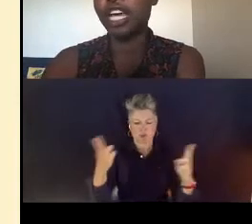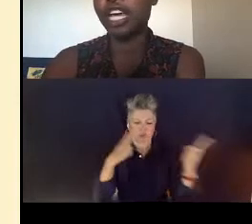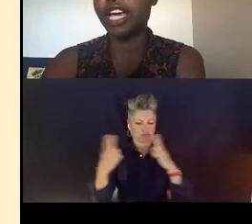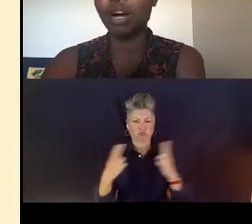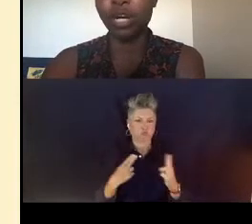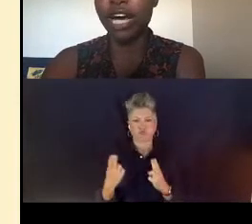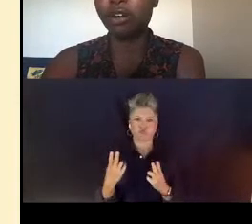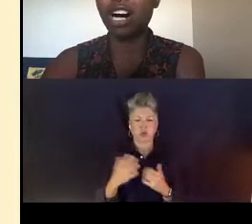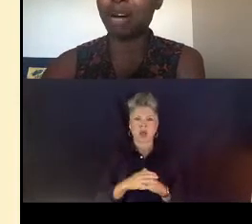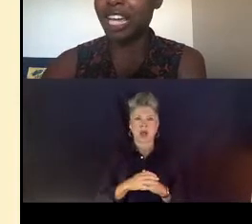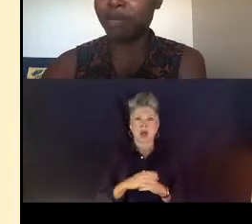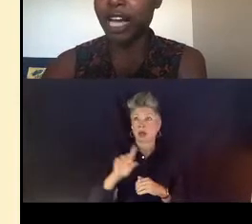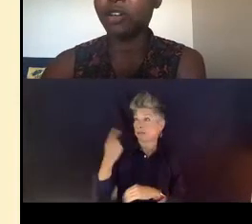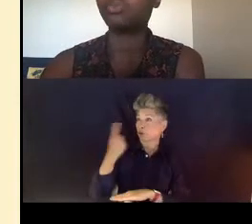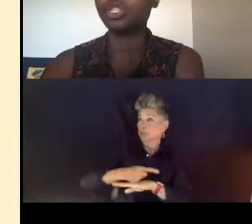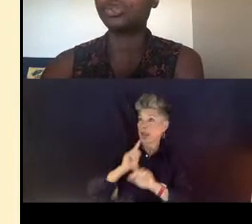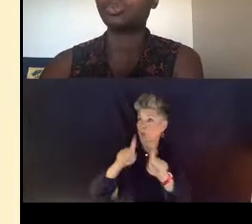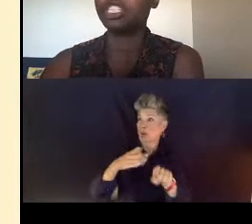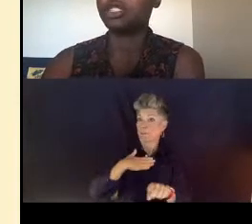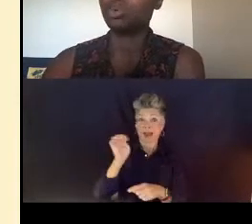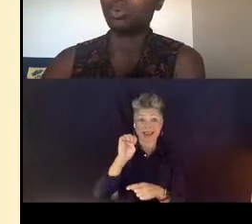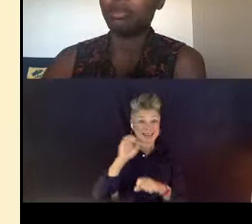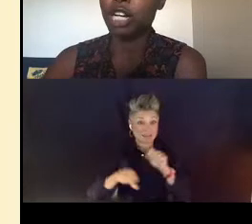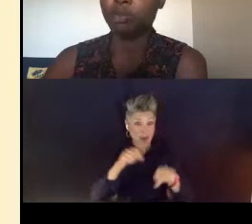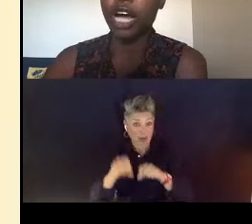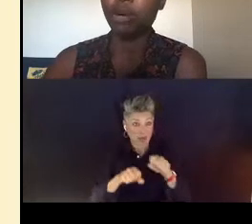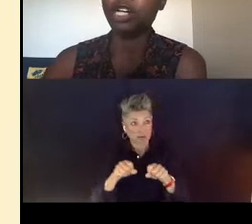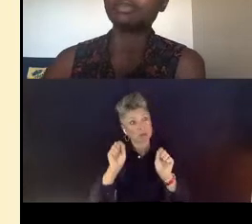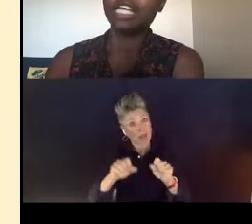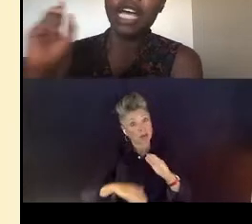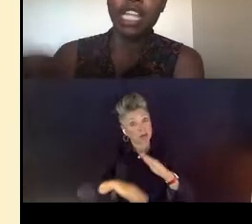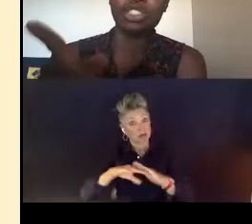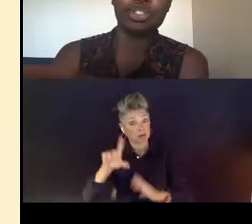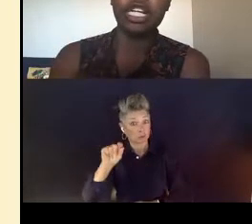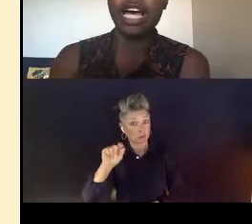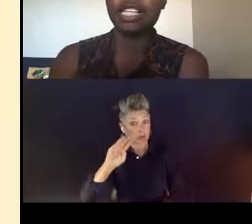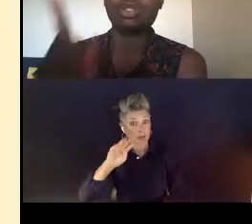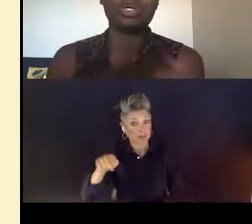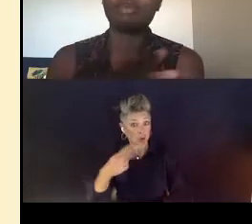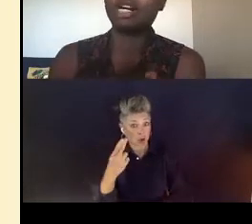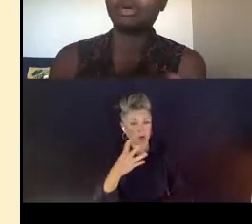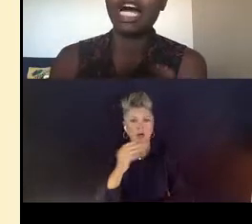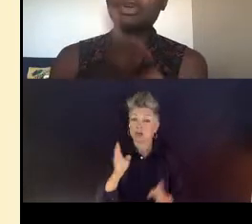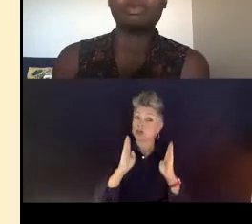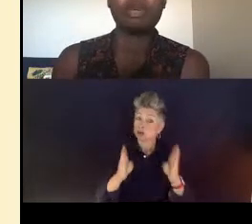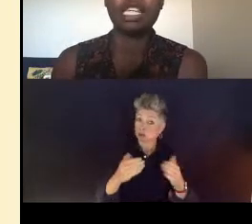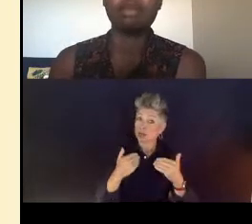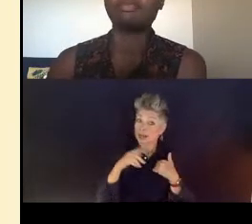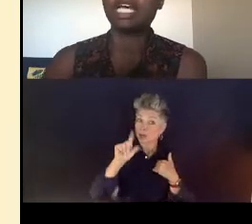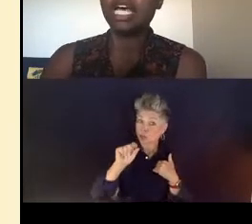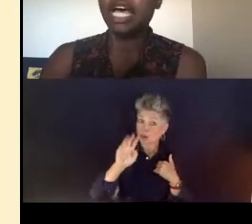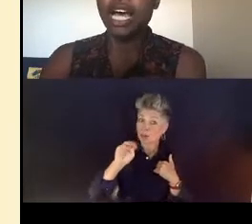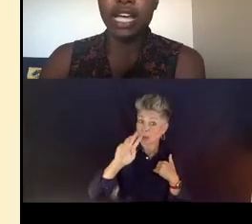the first day I went out on my e-bike, which reaches 20 miles per hour. and the street has a 20-mile-per-hour speed